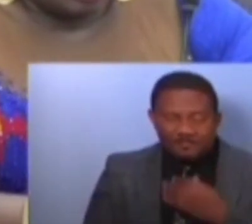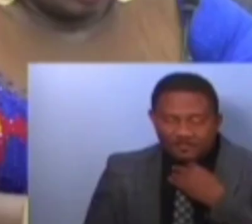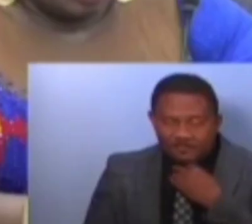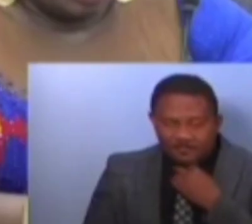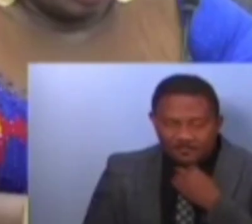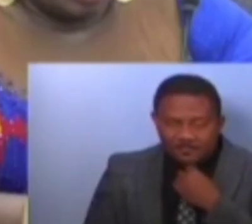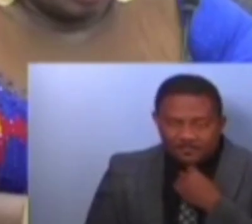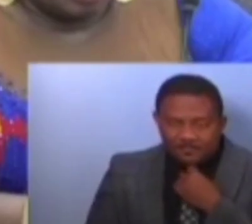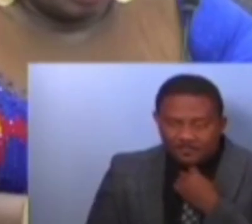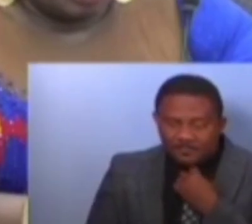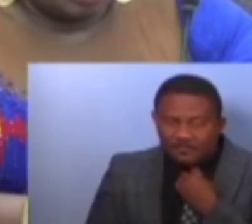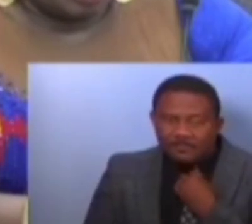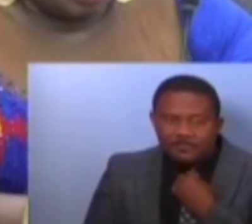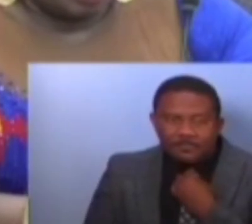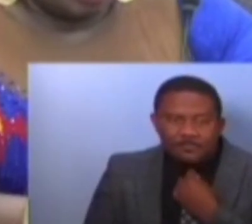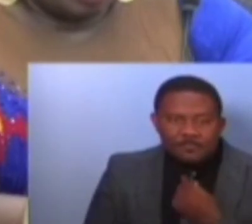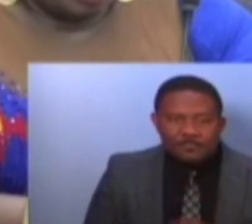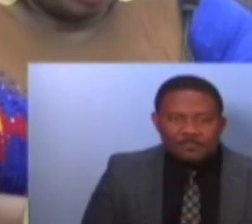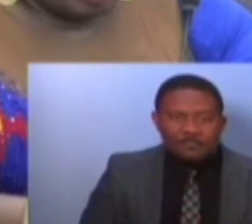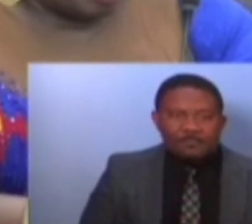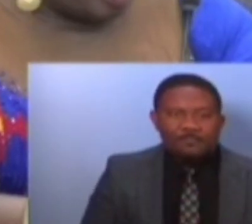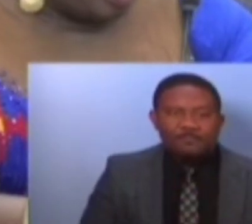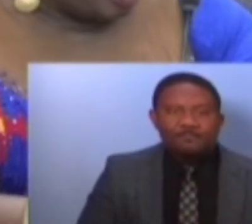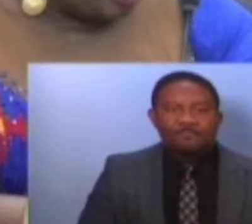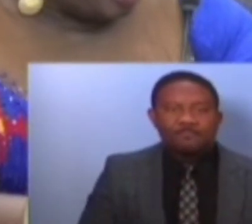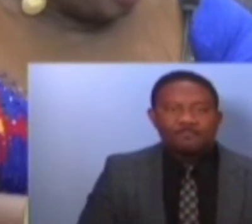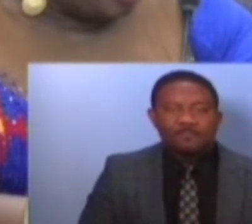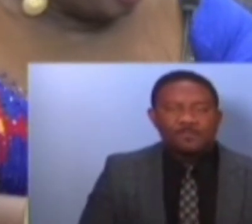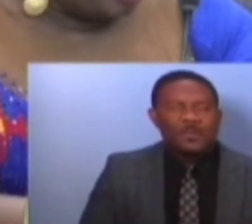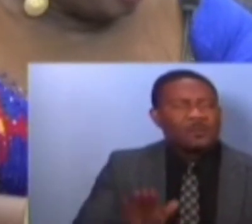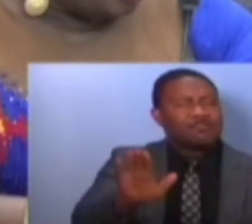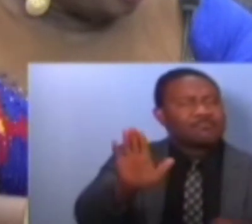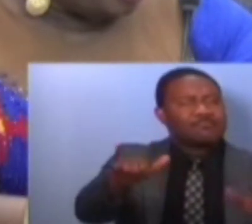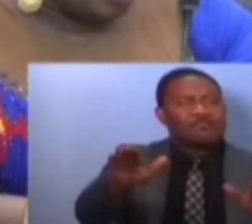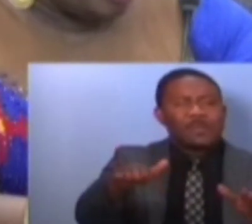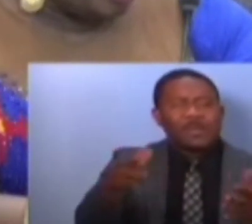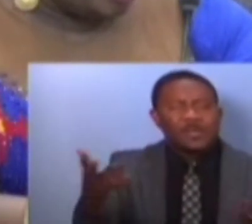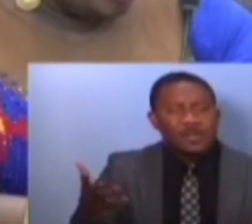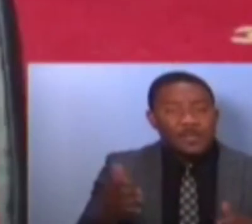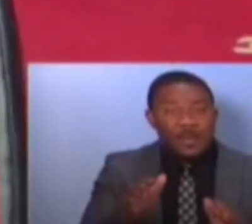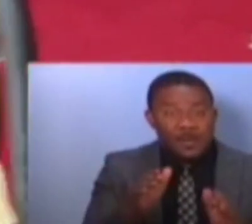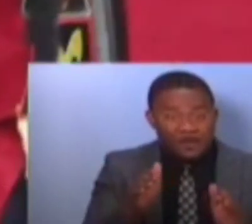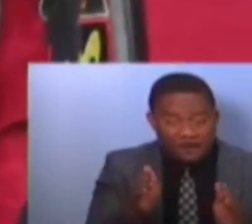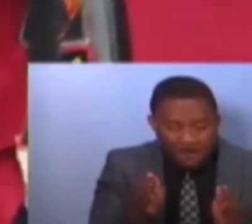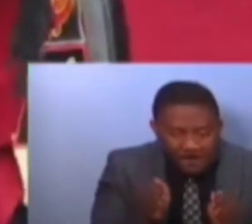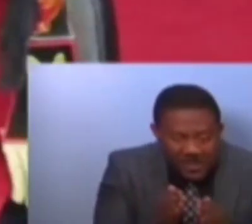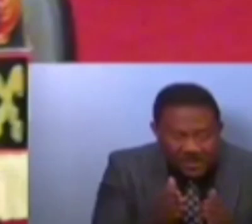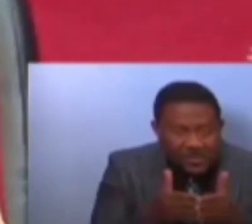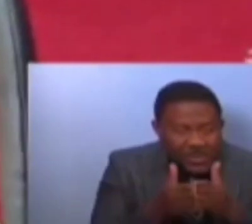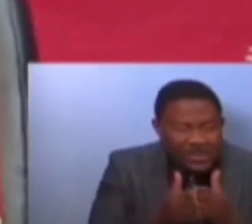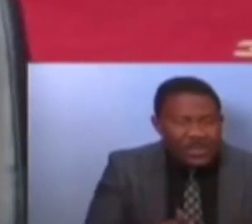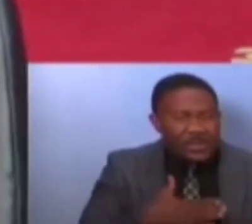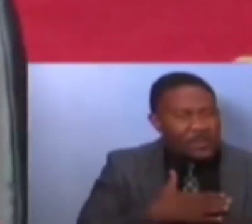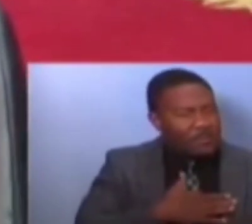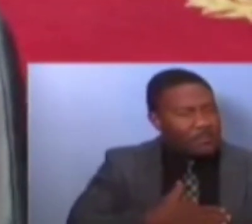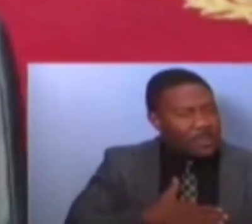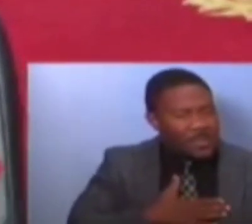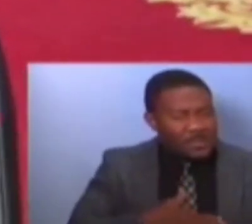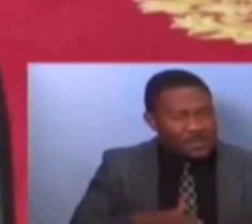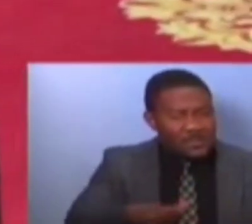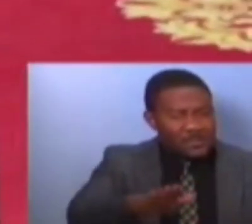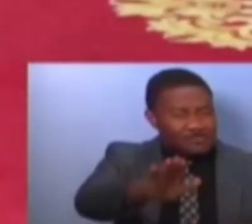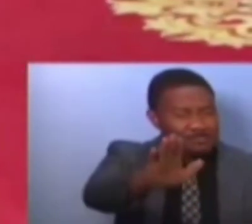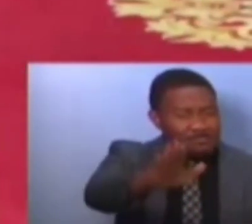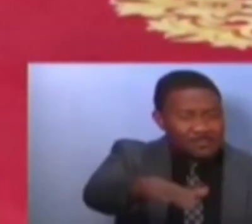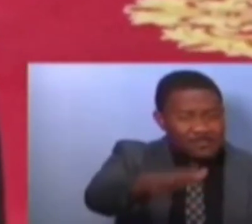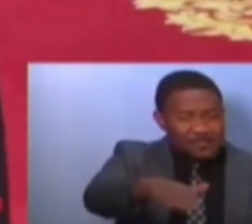any executive. Honorable minority leader. Honorable minority leader.